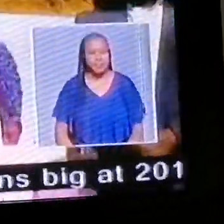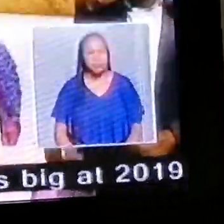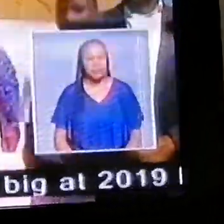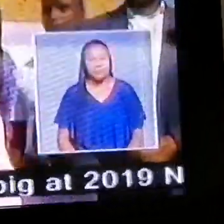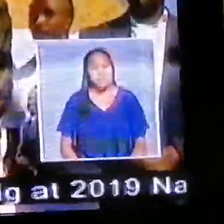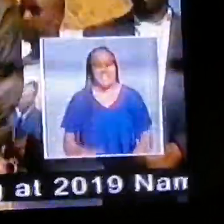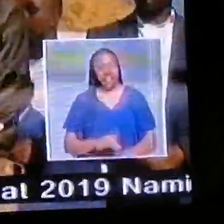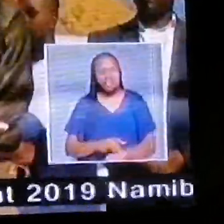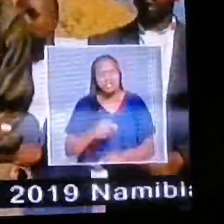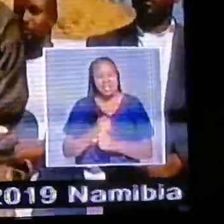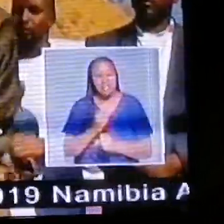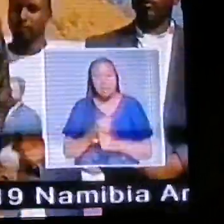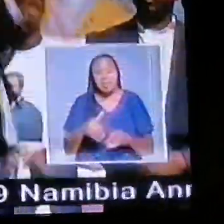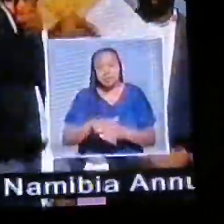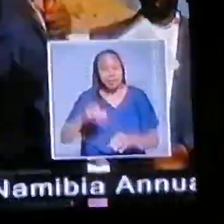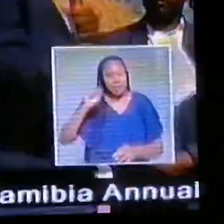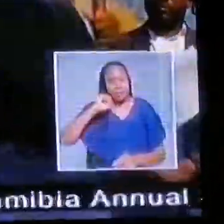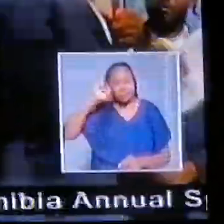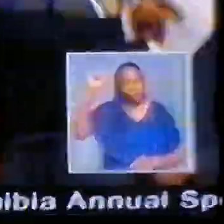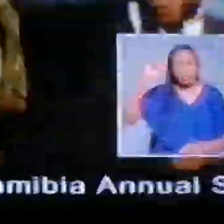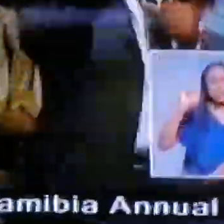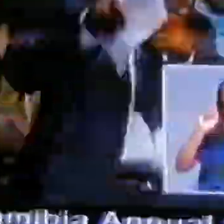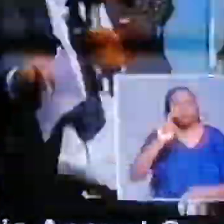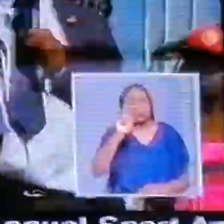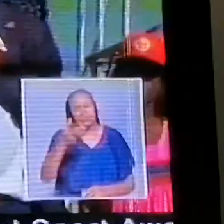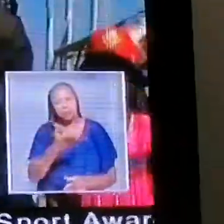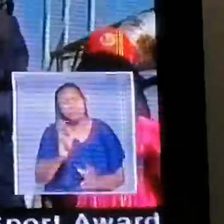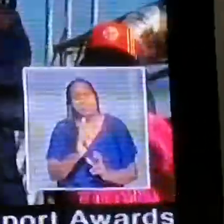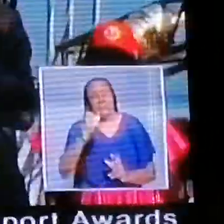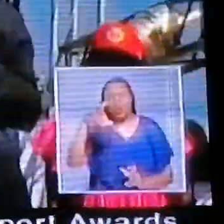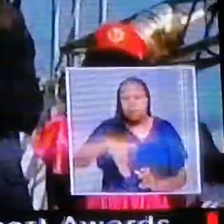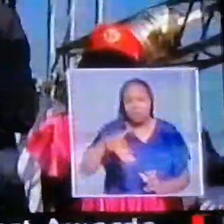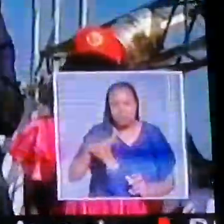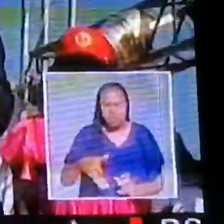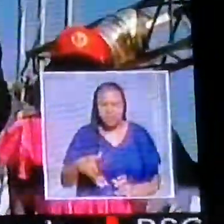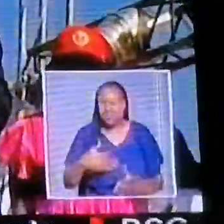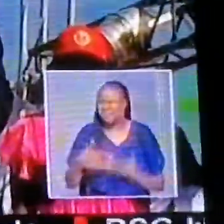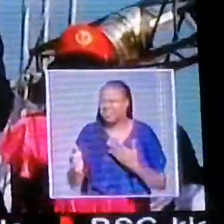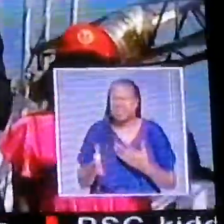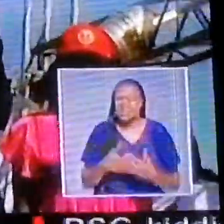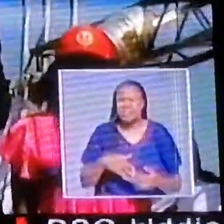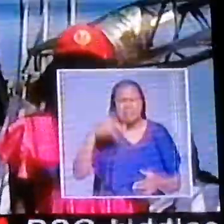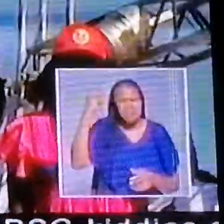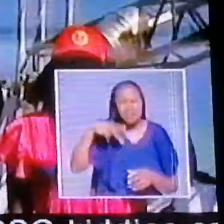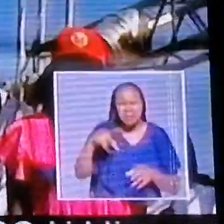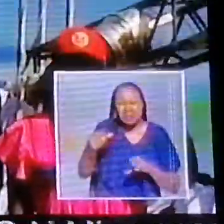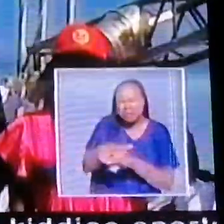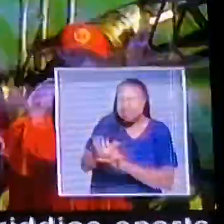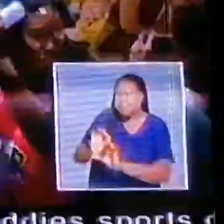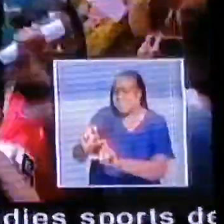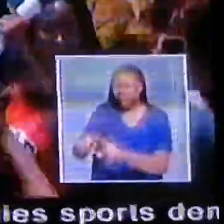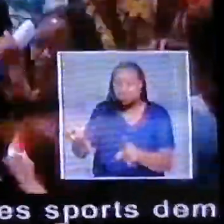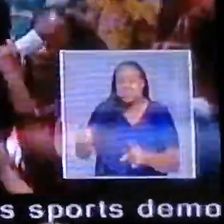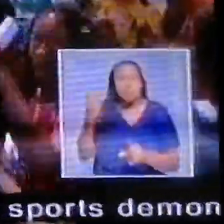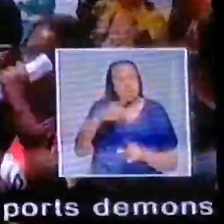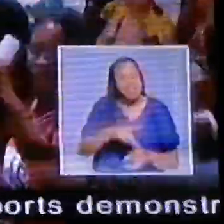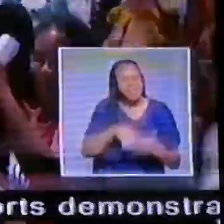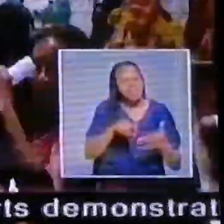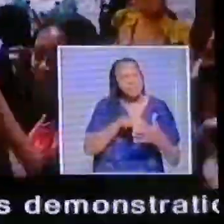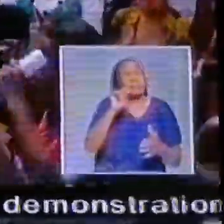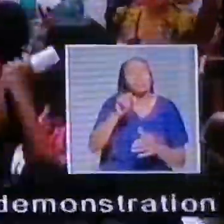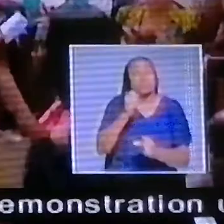Itula, who is still a SWAPO member, thus called on all Namibians, regardless of their political affiliations, to vote for